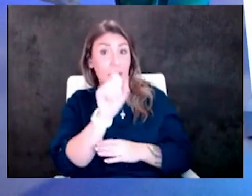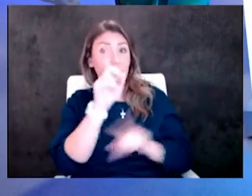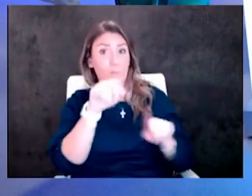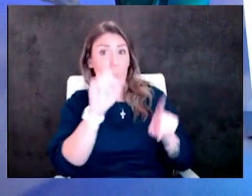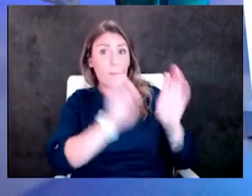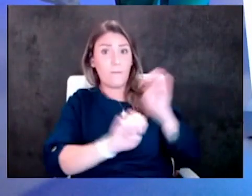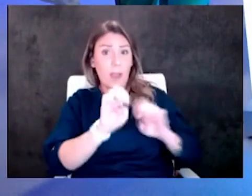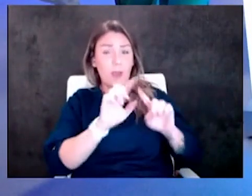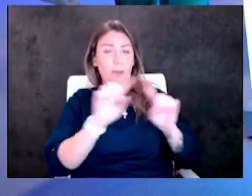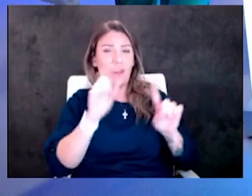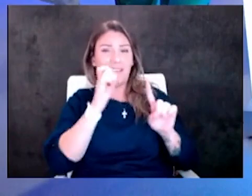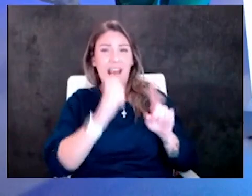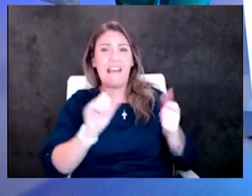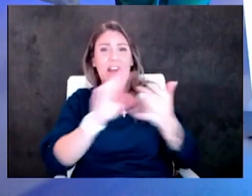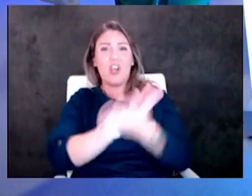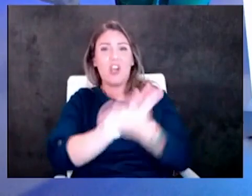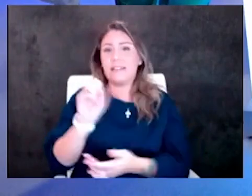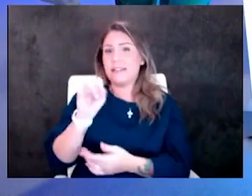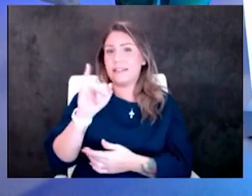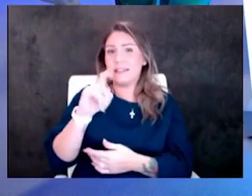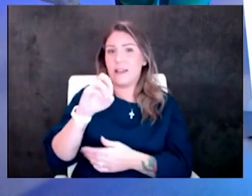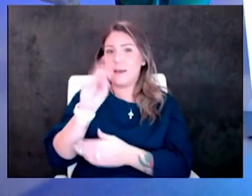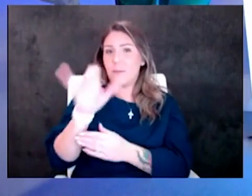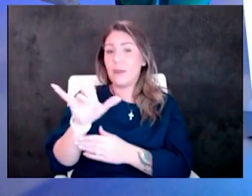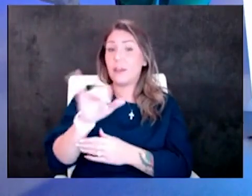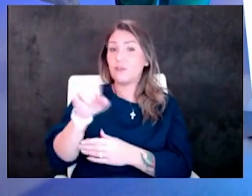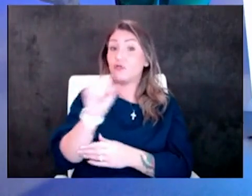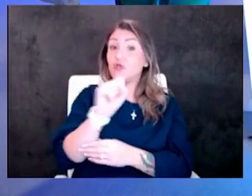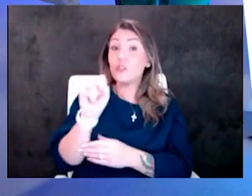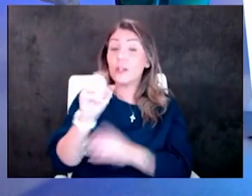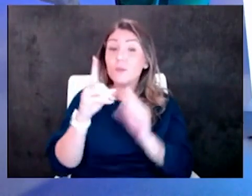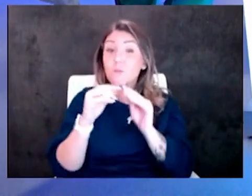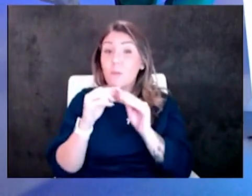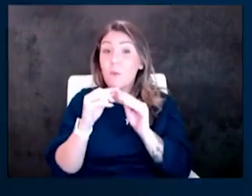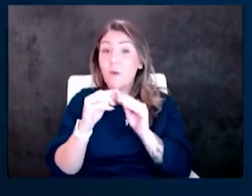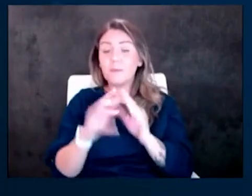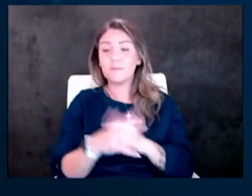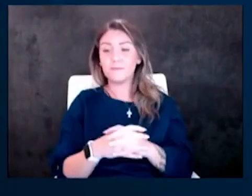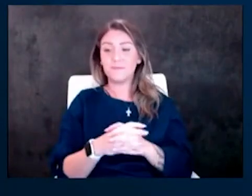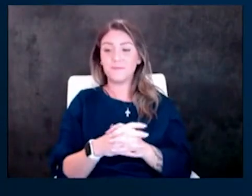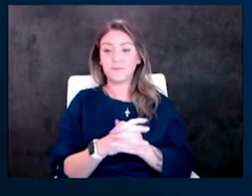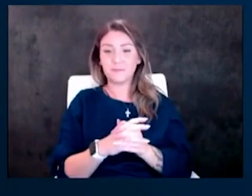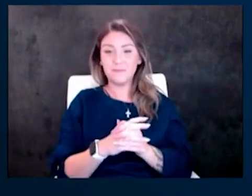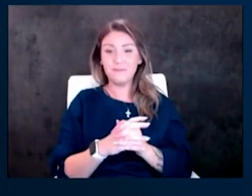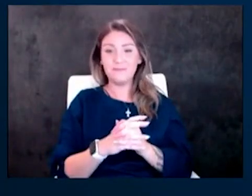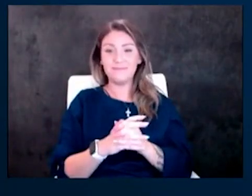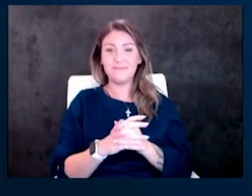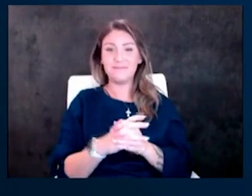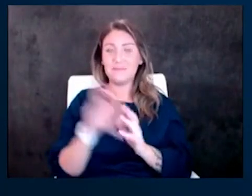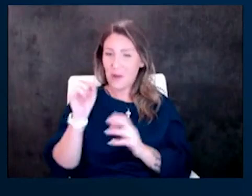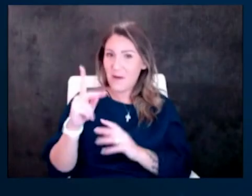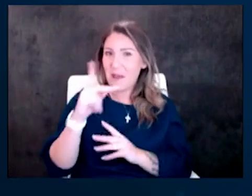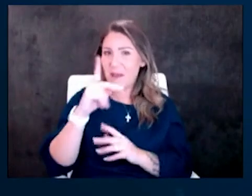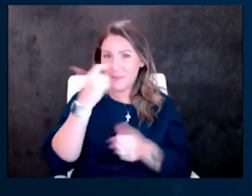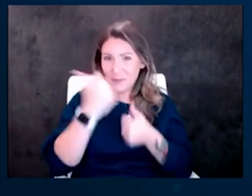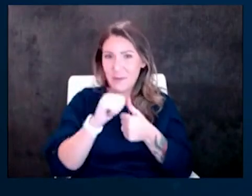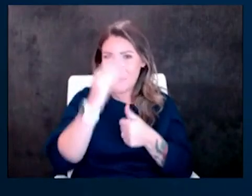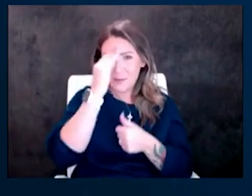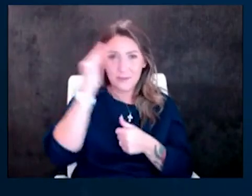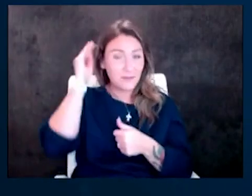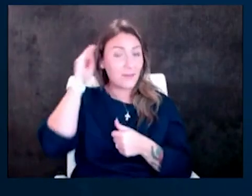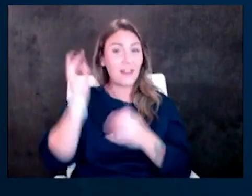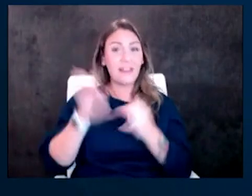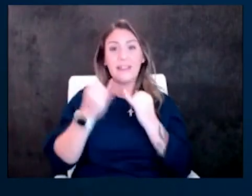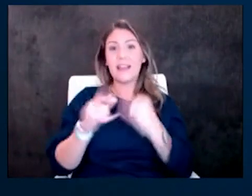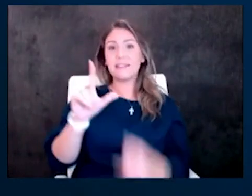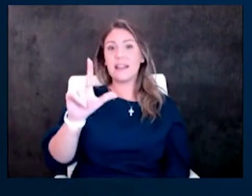the syncope. Exactly. Go get that evaluated. Jess, one more question? Syncope. Okay, I got it. It's in my head. Okay, last one is from Lenora, and I just want